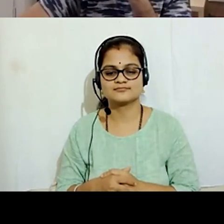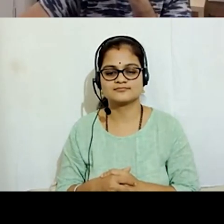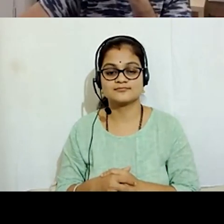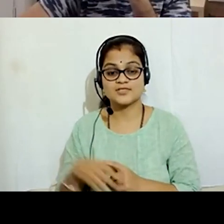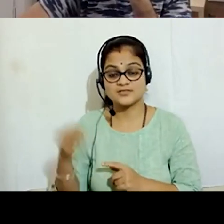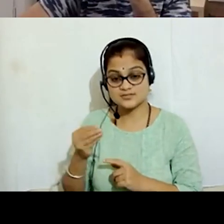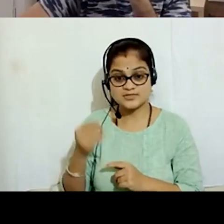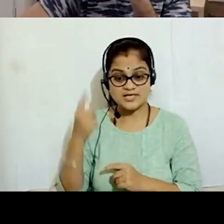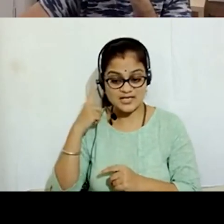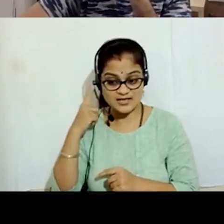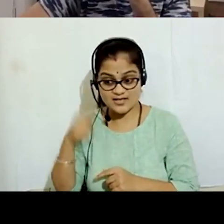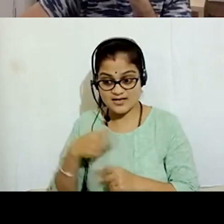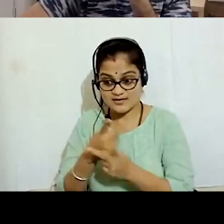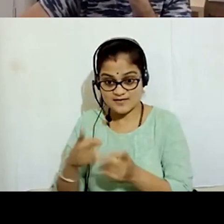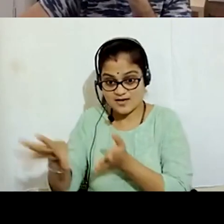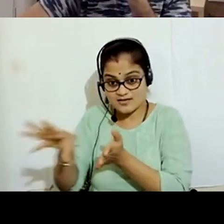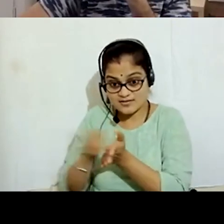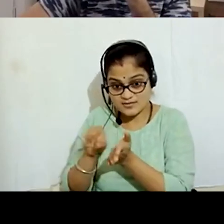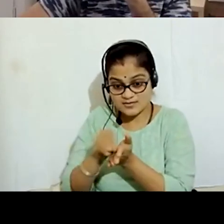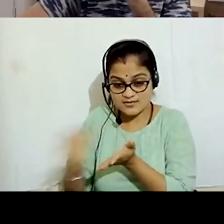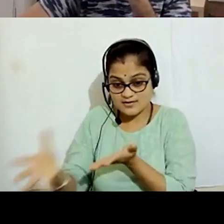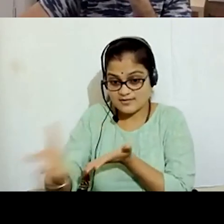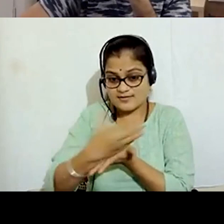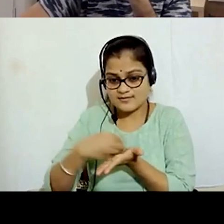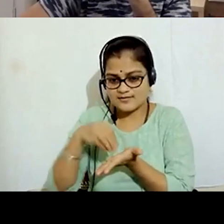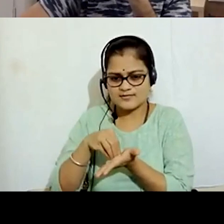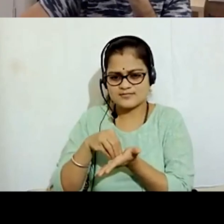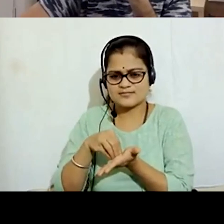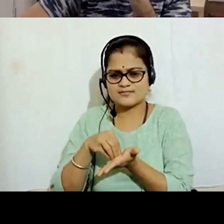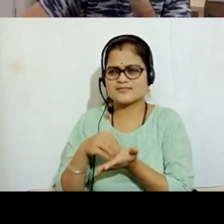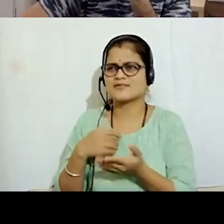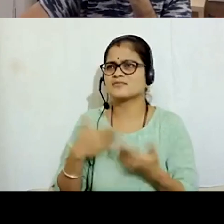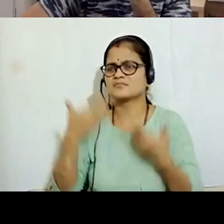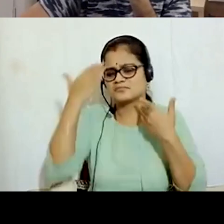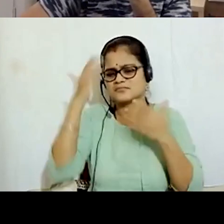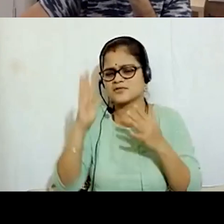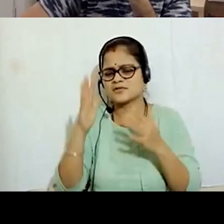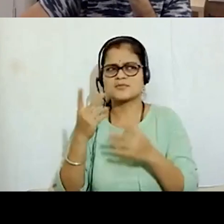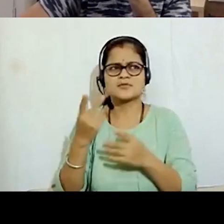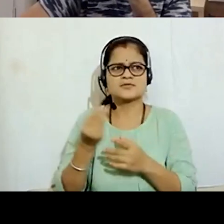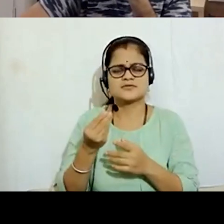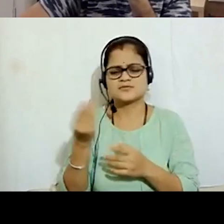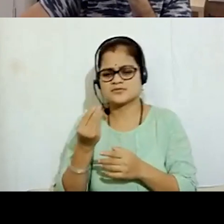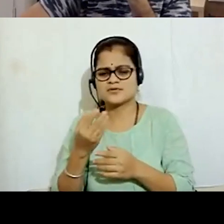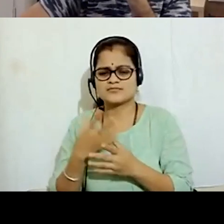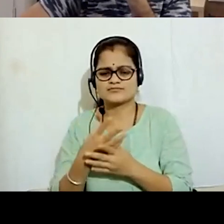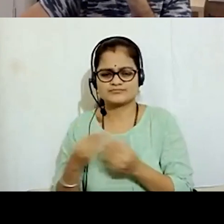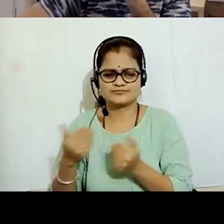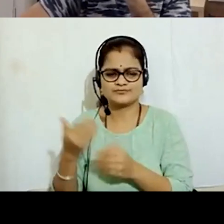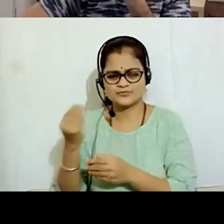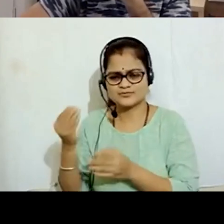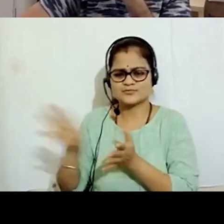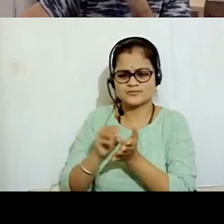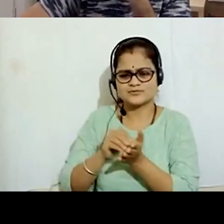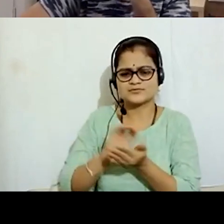collect sounds that I think will maybe in, I don't know, 100 years or more maybe disappear from the city.